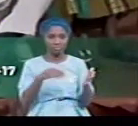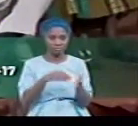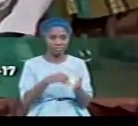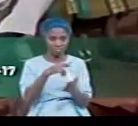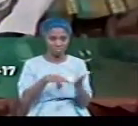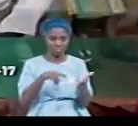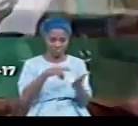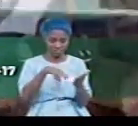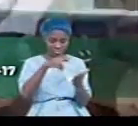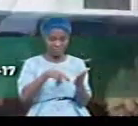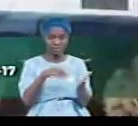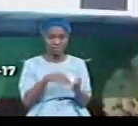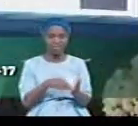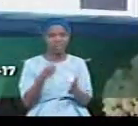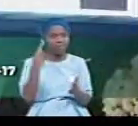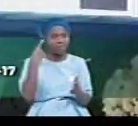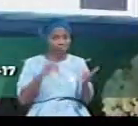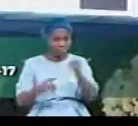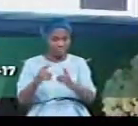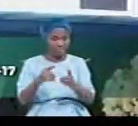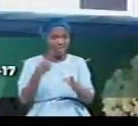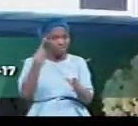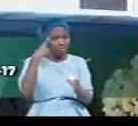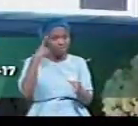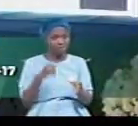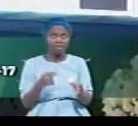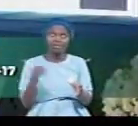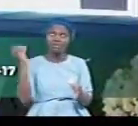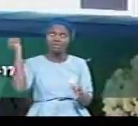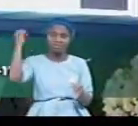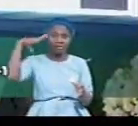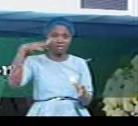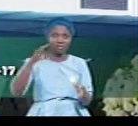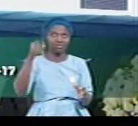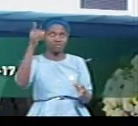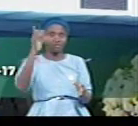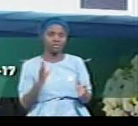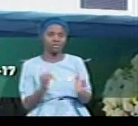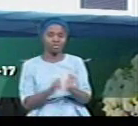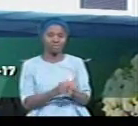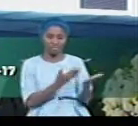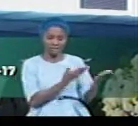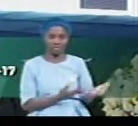the grace of God that bringeth